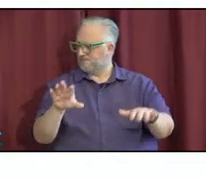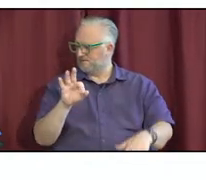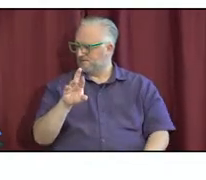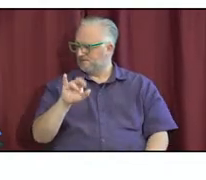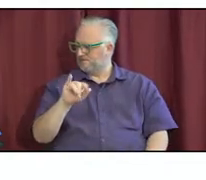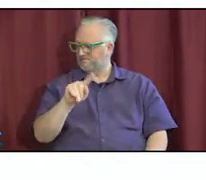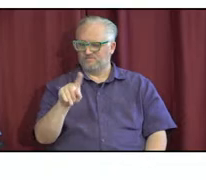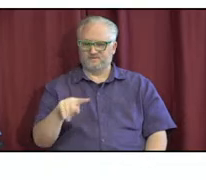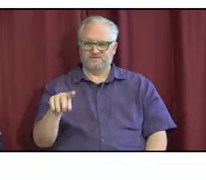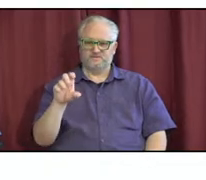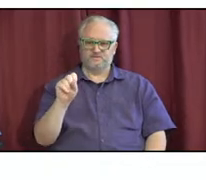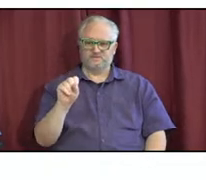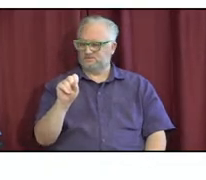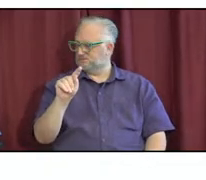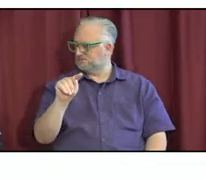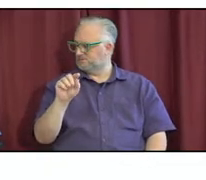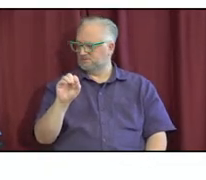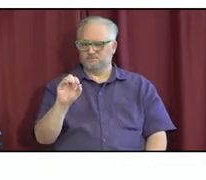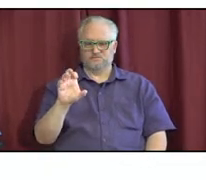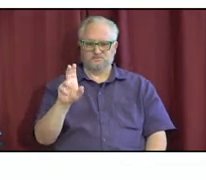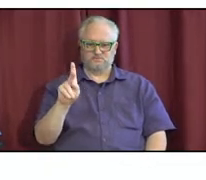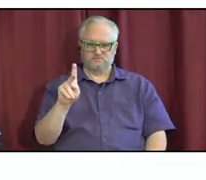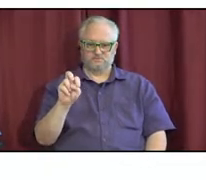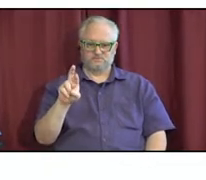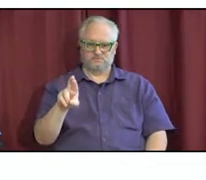Fritz Stocker,